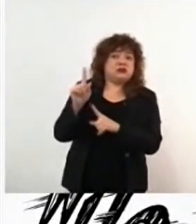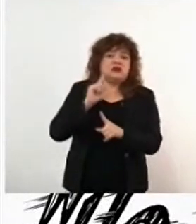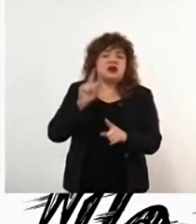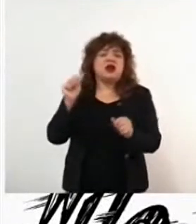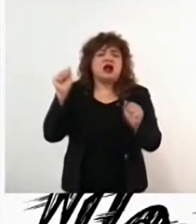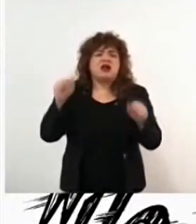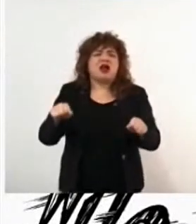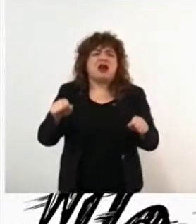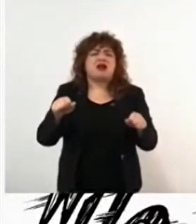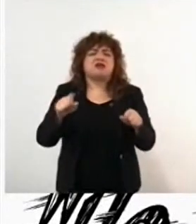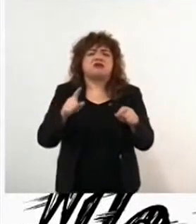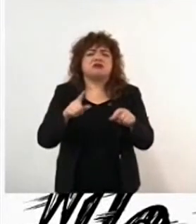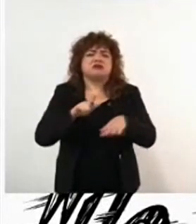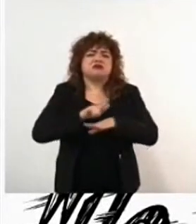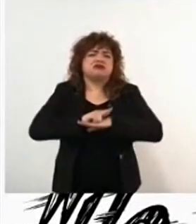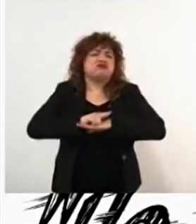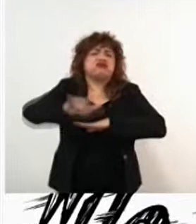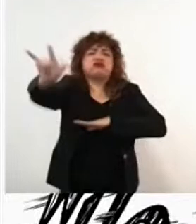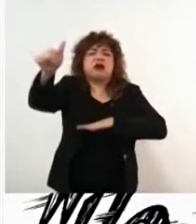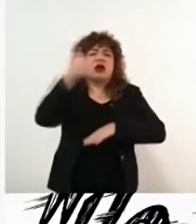from anywhere in the world.